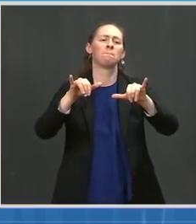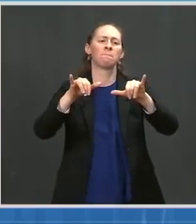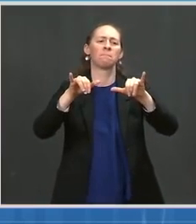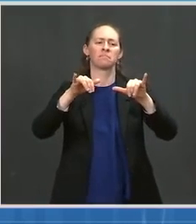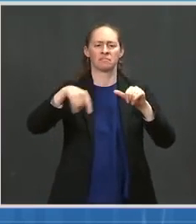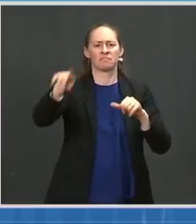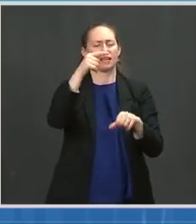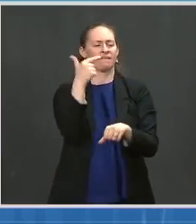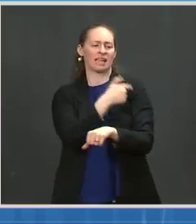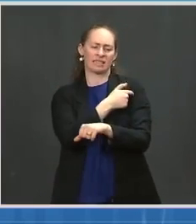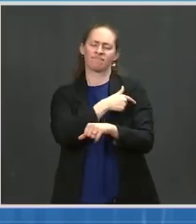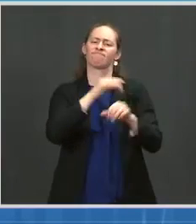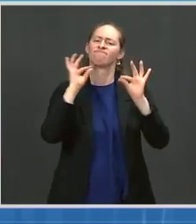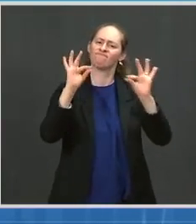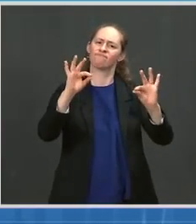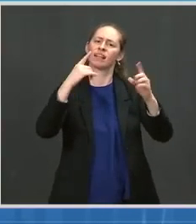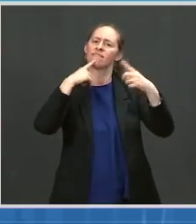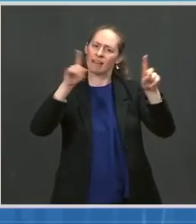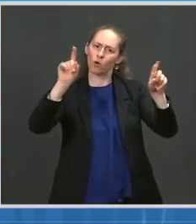efficacy.